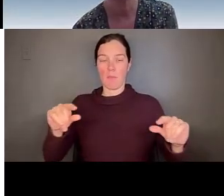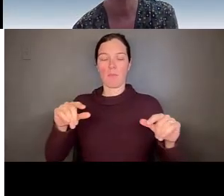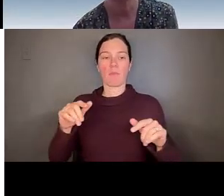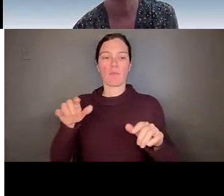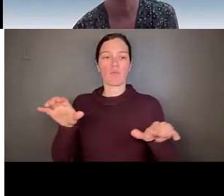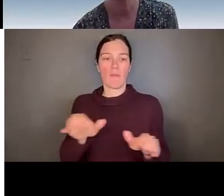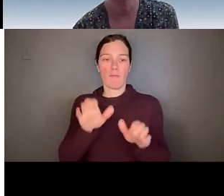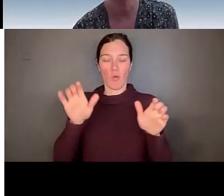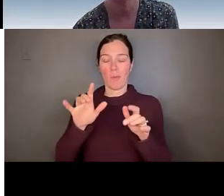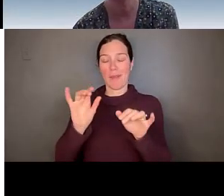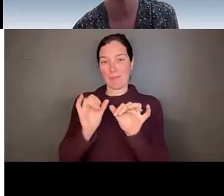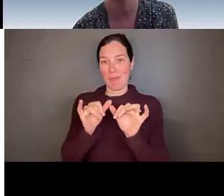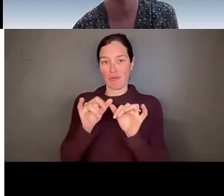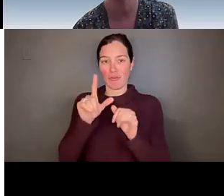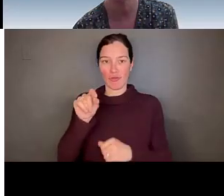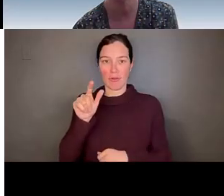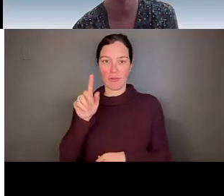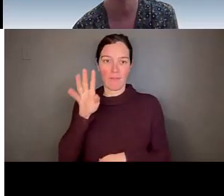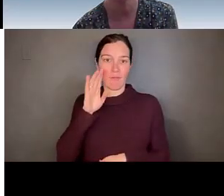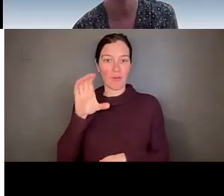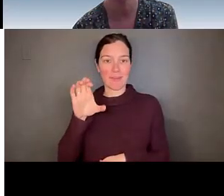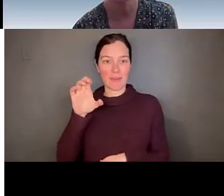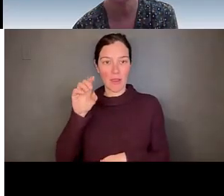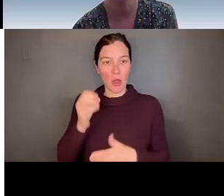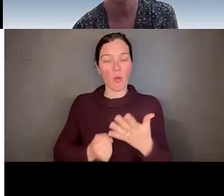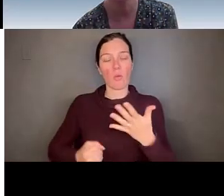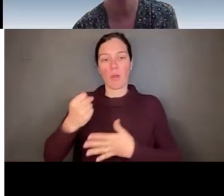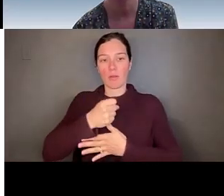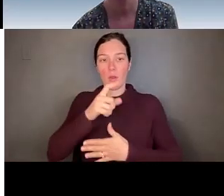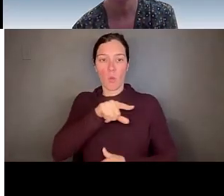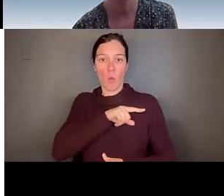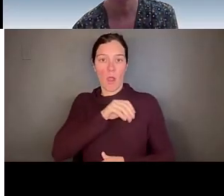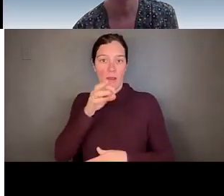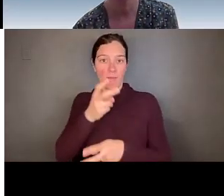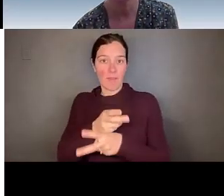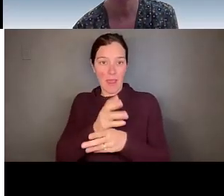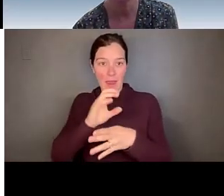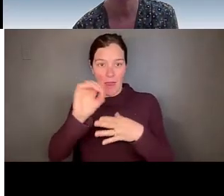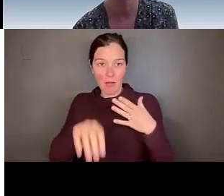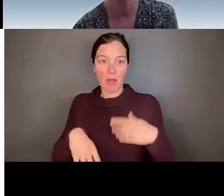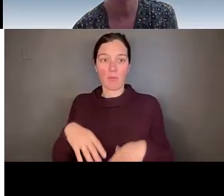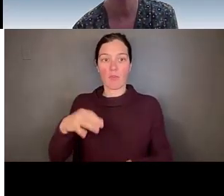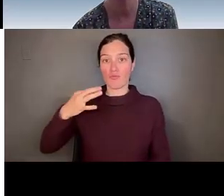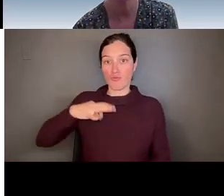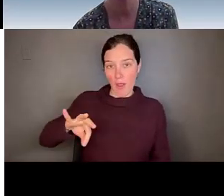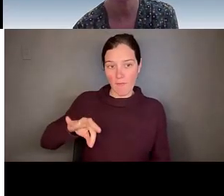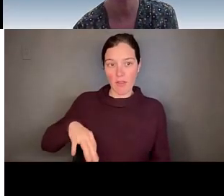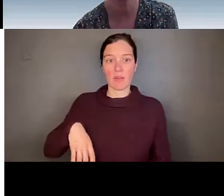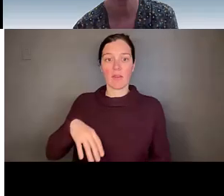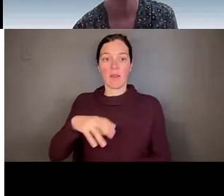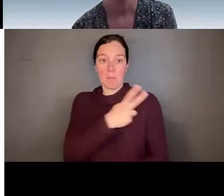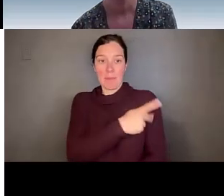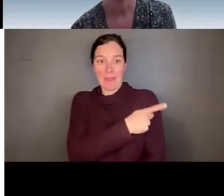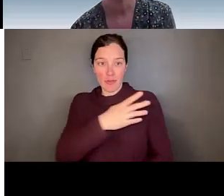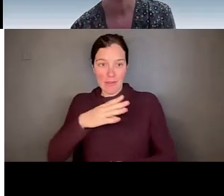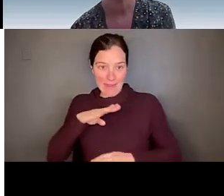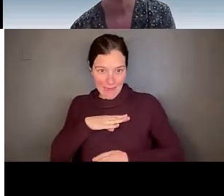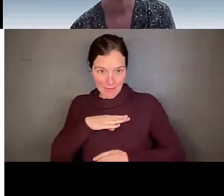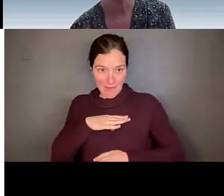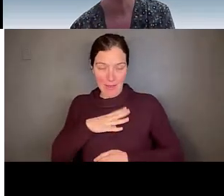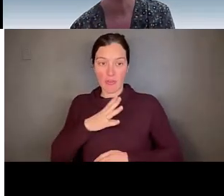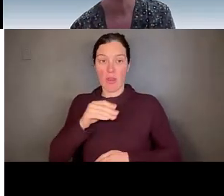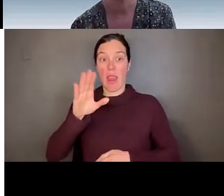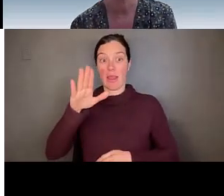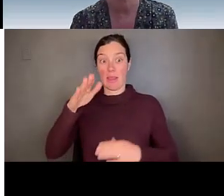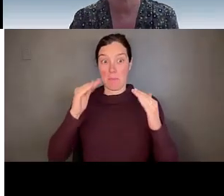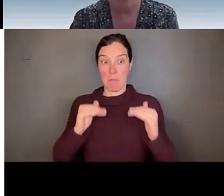in 2024 for CEOs prioritized quality of care outcomes, profit, margins, and patient satisfaction. And you can see